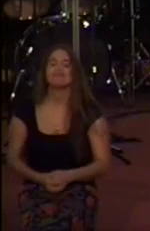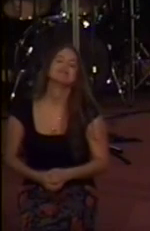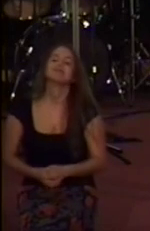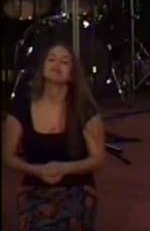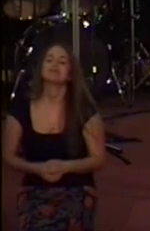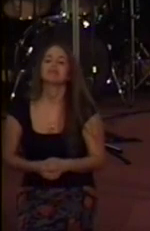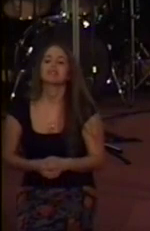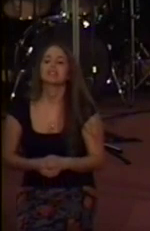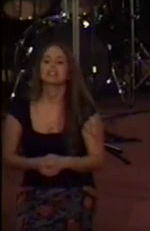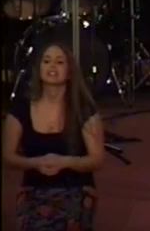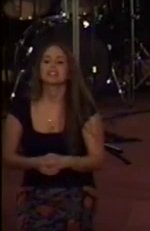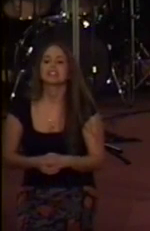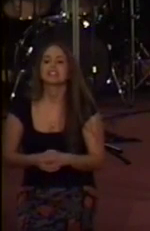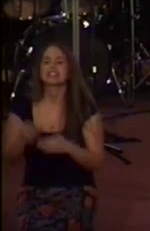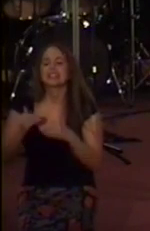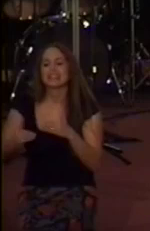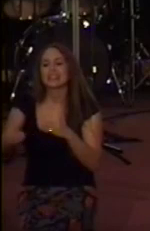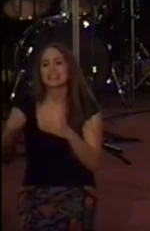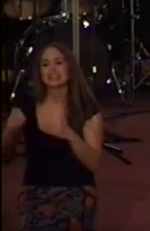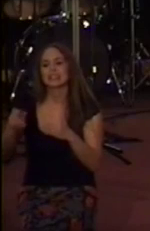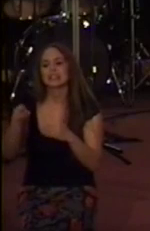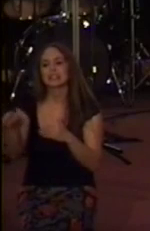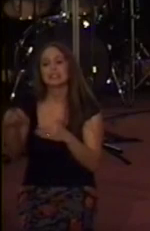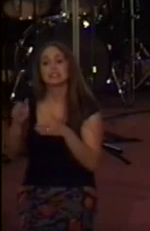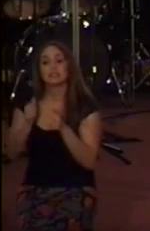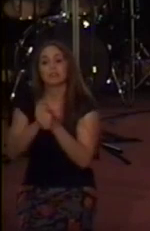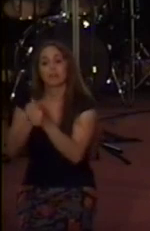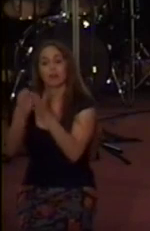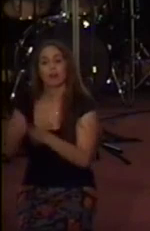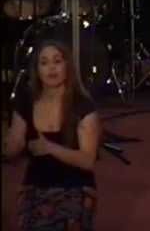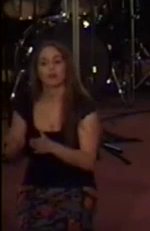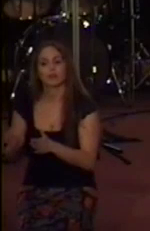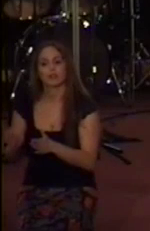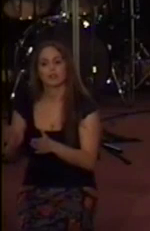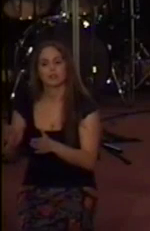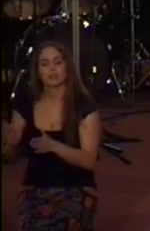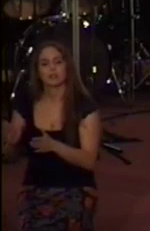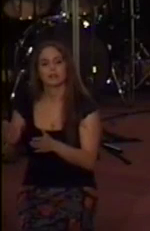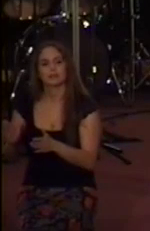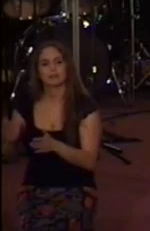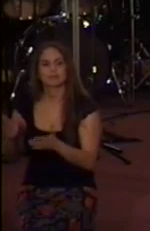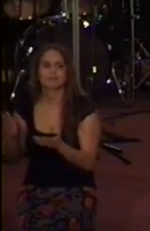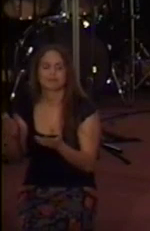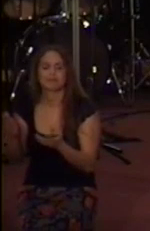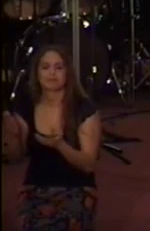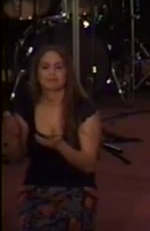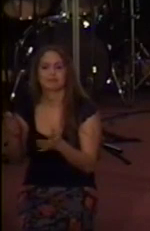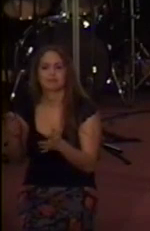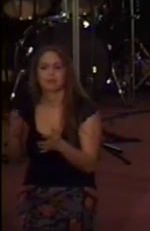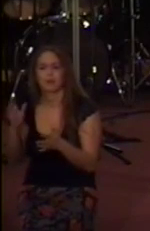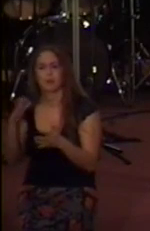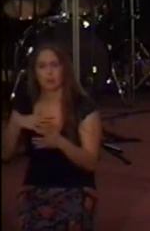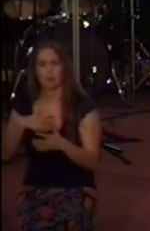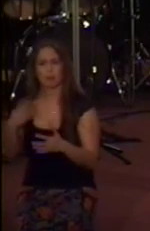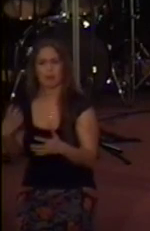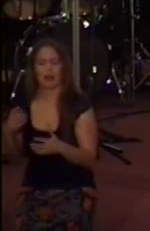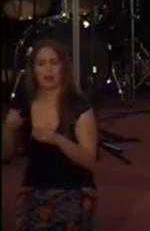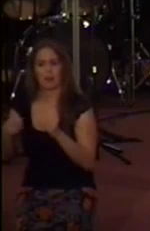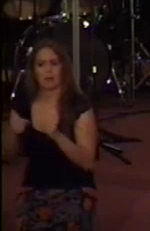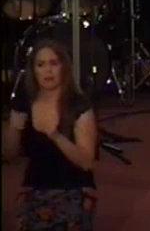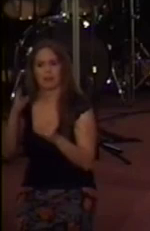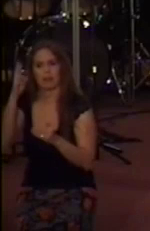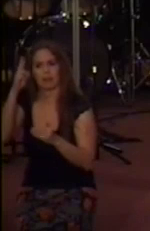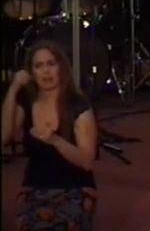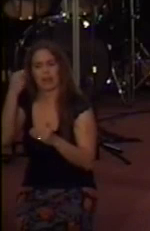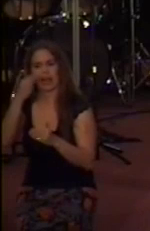Well, eventually Luther's followers protested over the unfair advantages given to the Catholics by the German authorities.